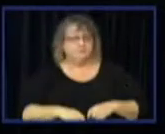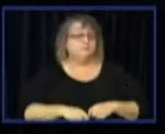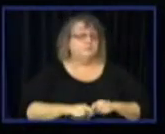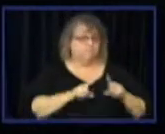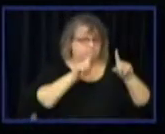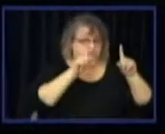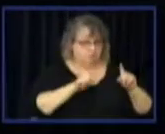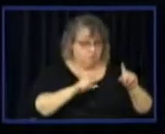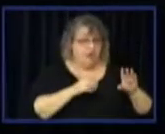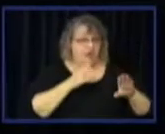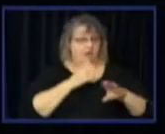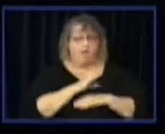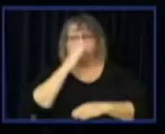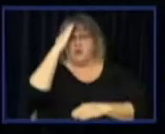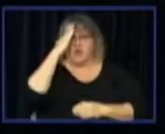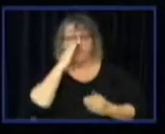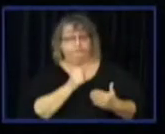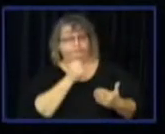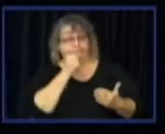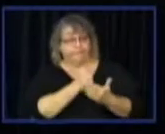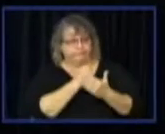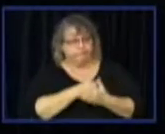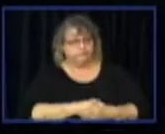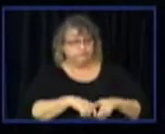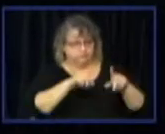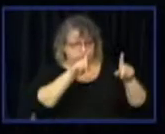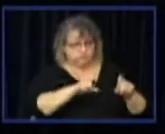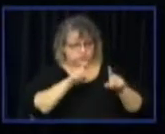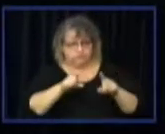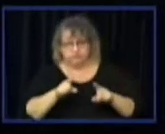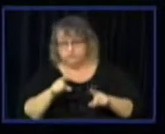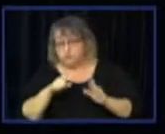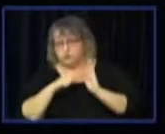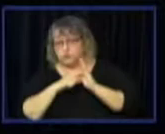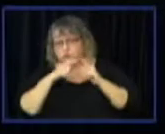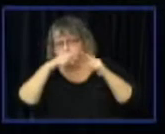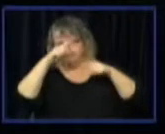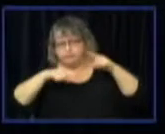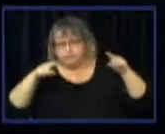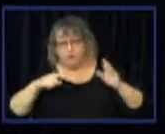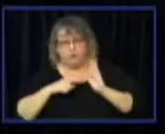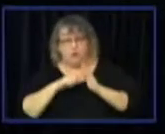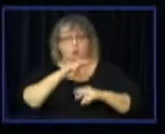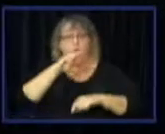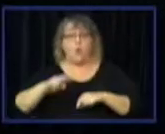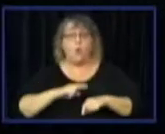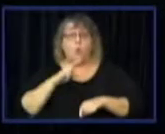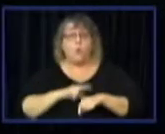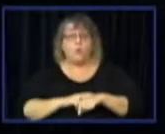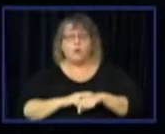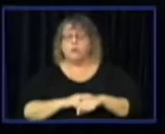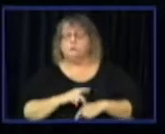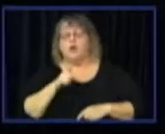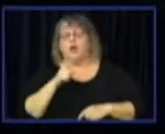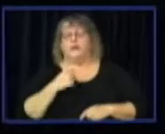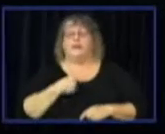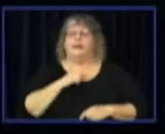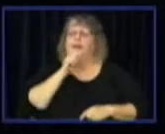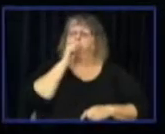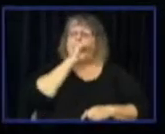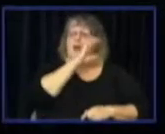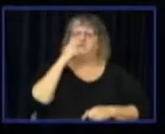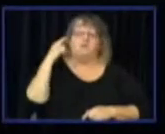after their concussion to see if they're back to normal, just in case they don't want to be completely forthcoming about